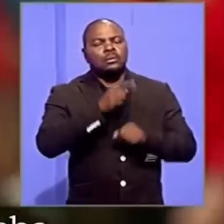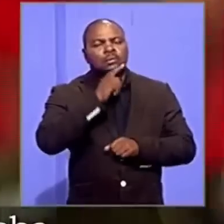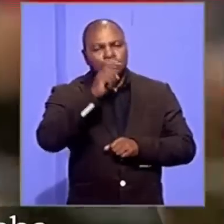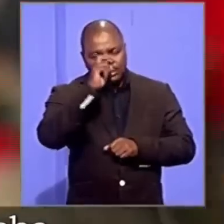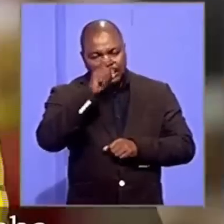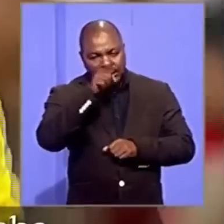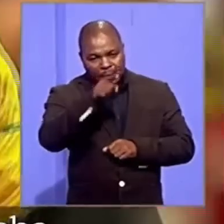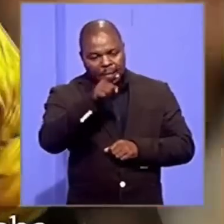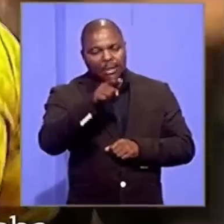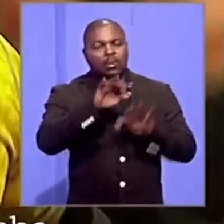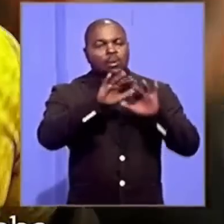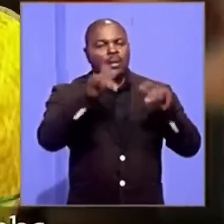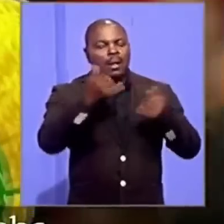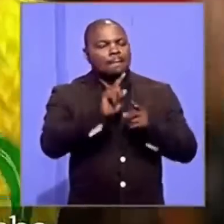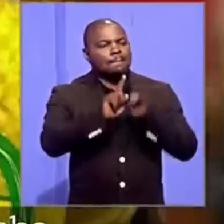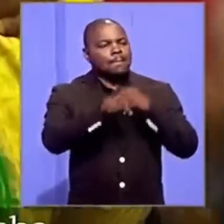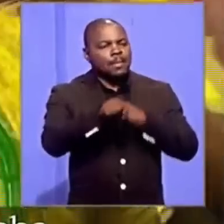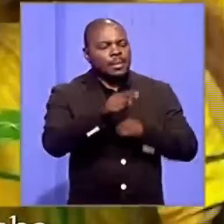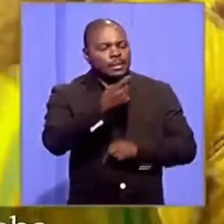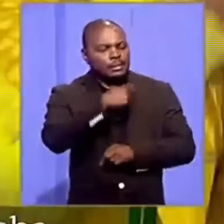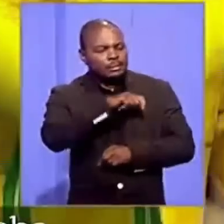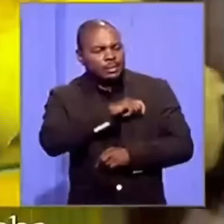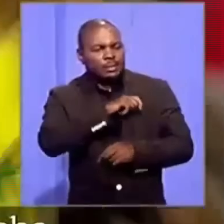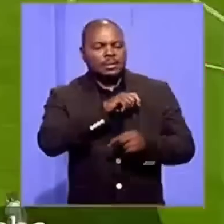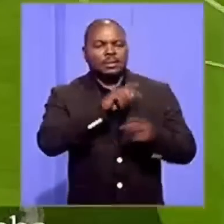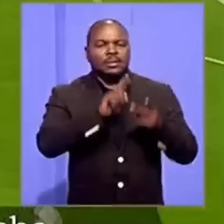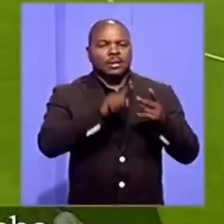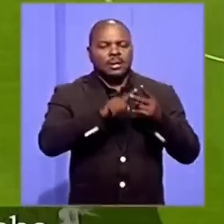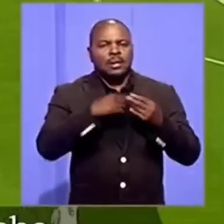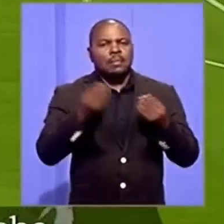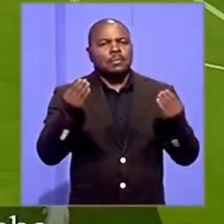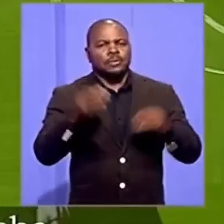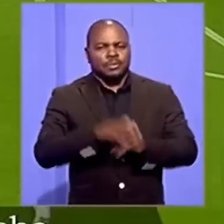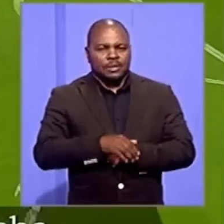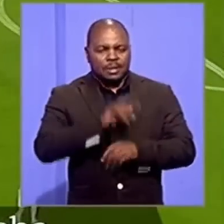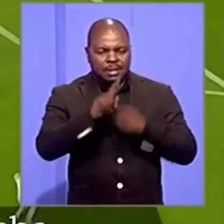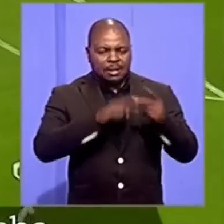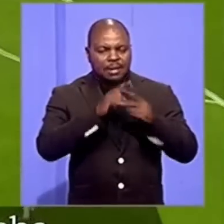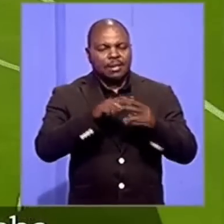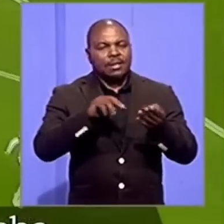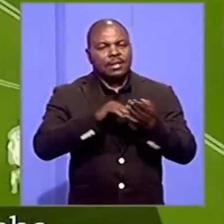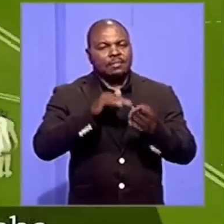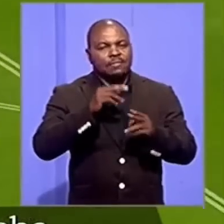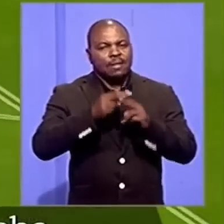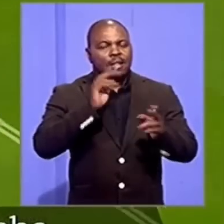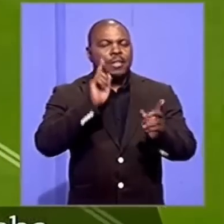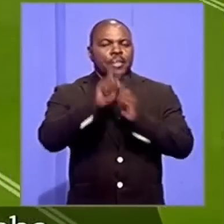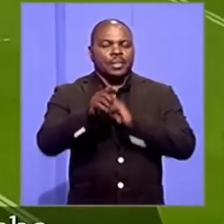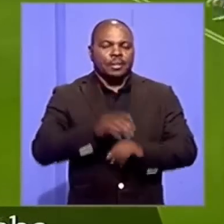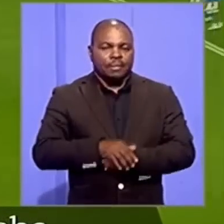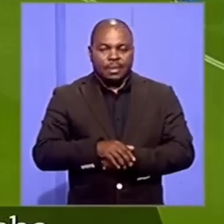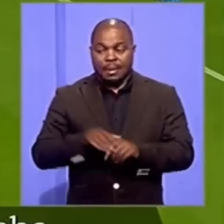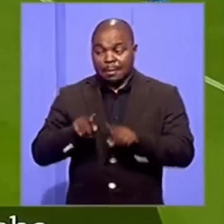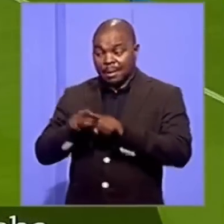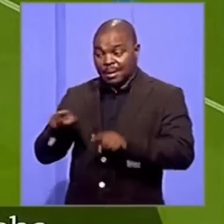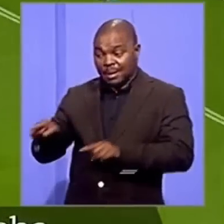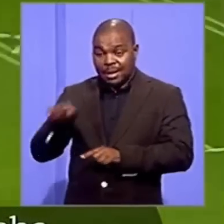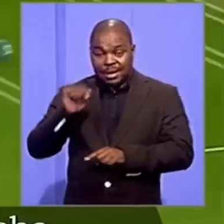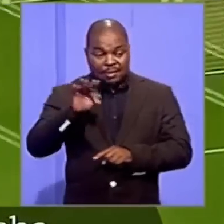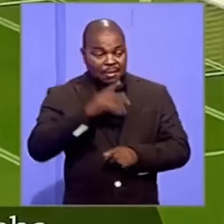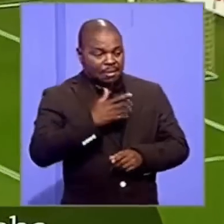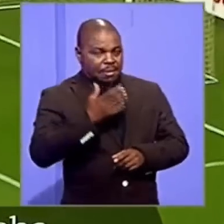le Spain ho fihlela se ka makgaola kgang. Empa Maafrika Borwa a tla kena papading ka boitshepo ka ha a hlotse Morocco le